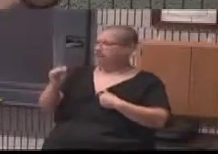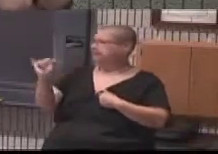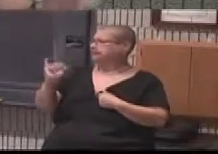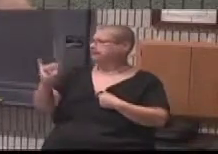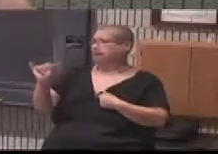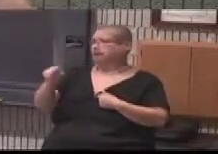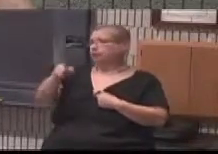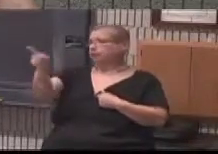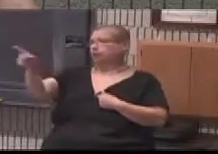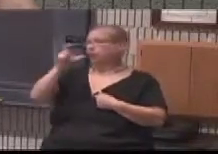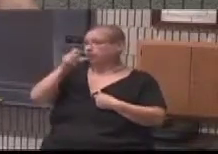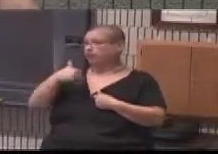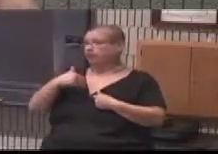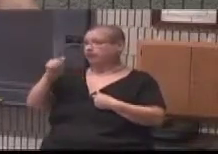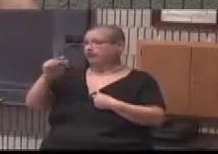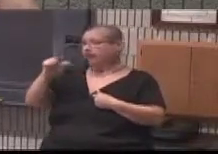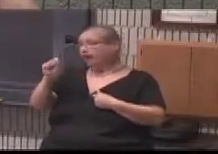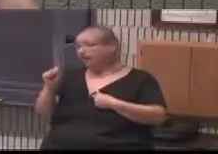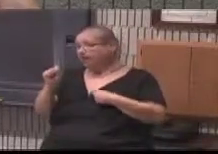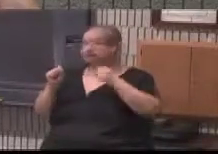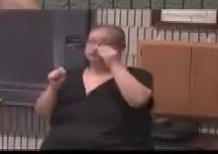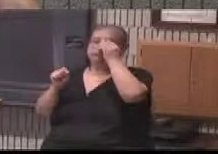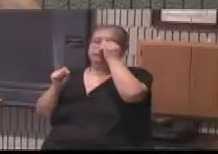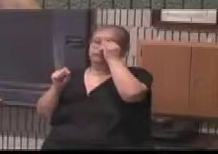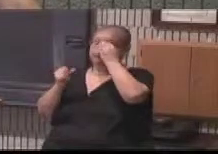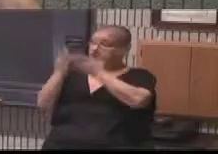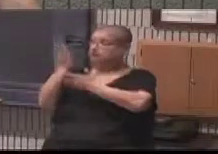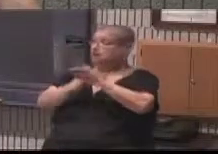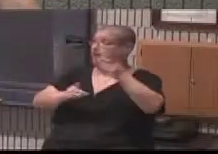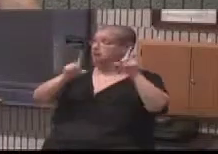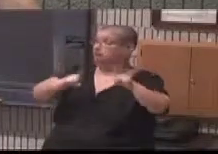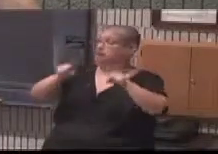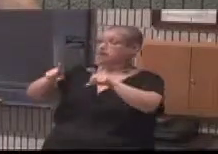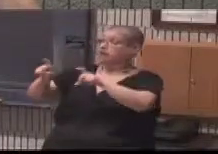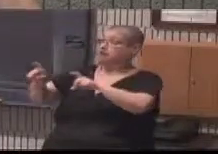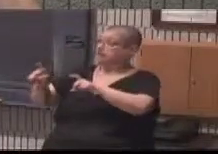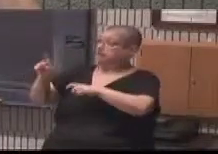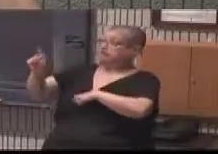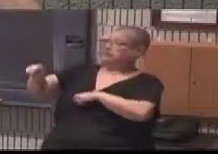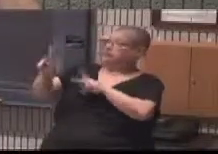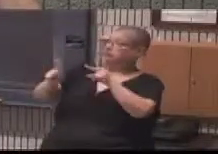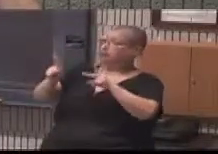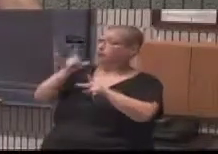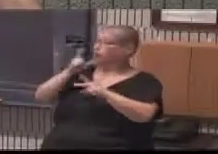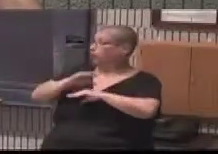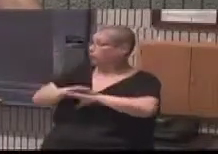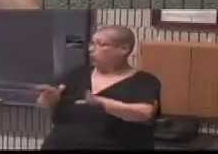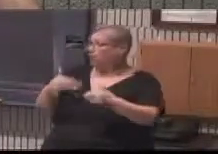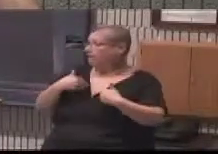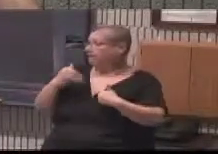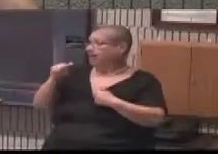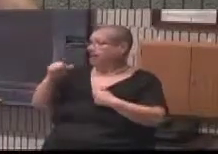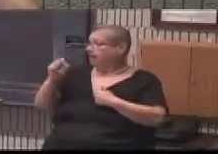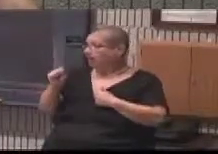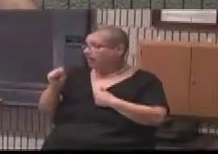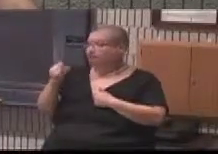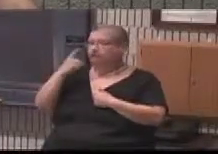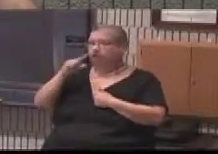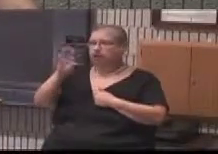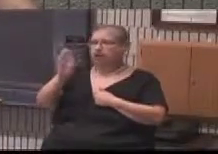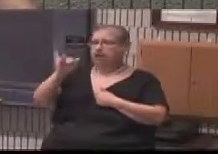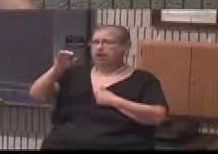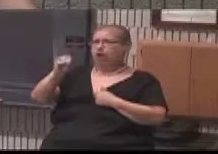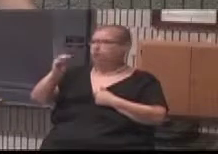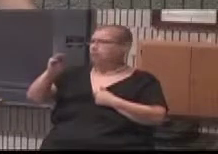yourself who don't have ALS. Some trials do require people that don't have ALS for things such as biomarkers, which is